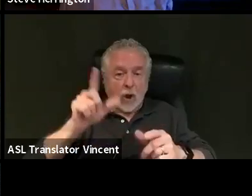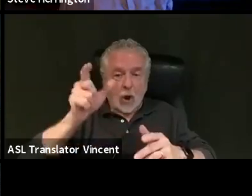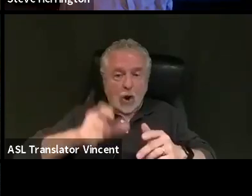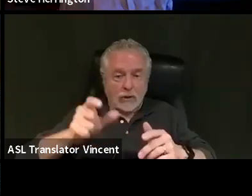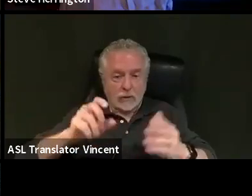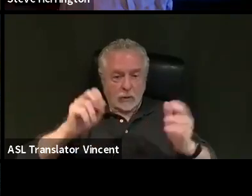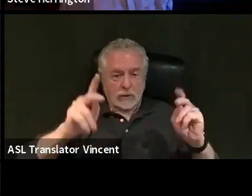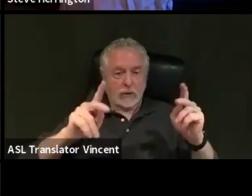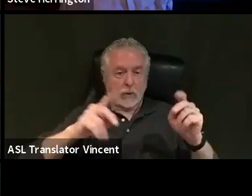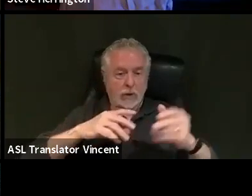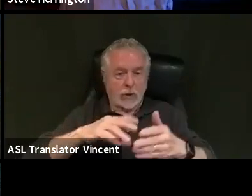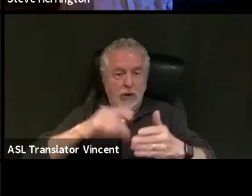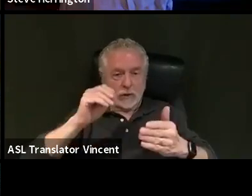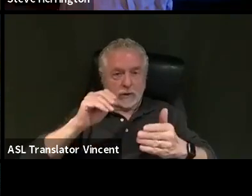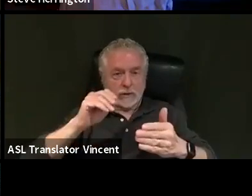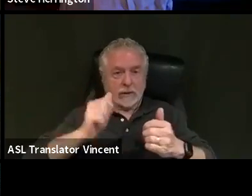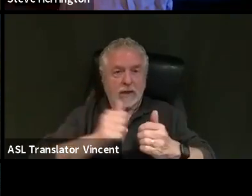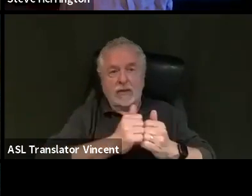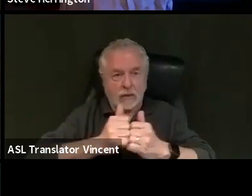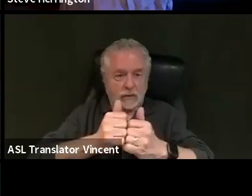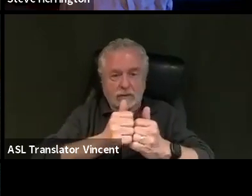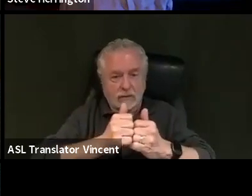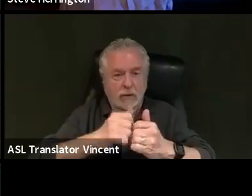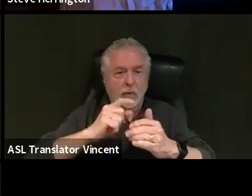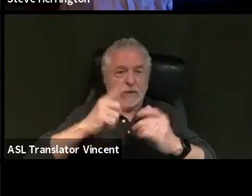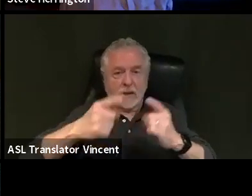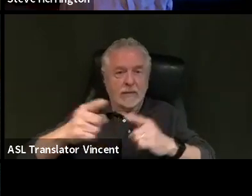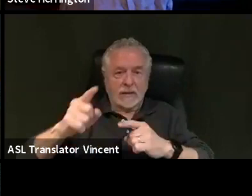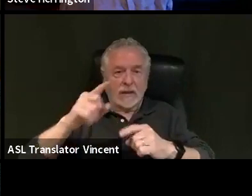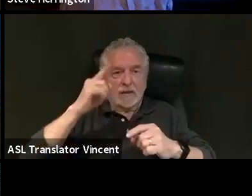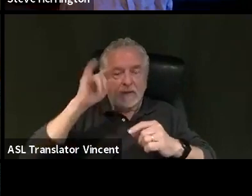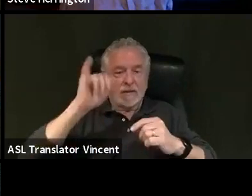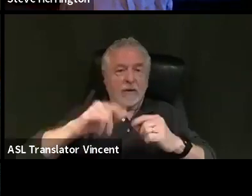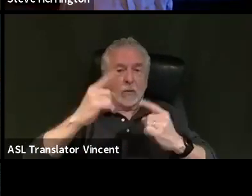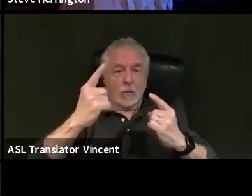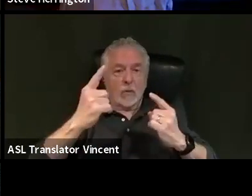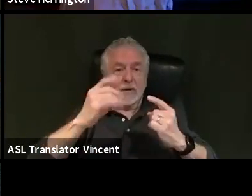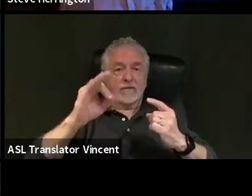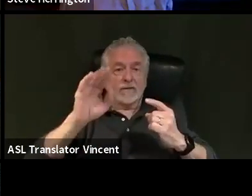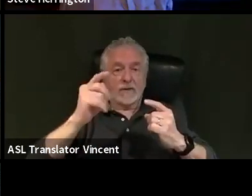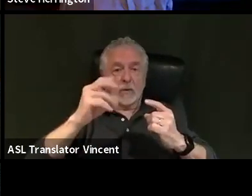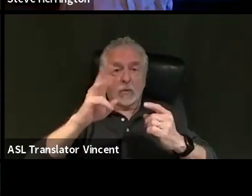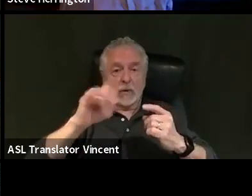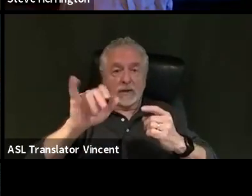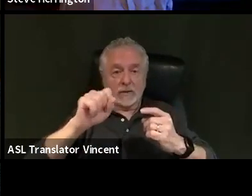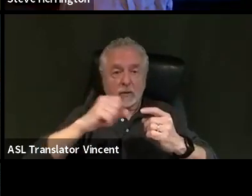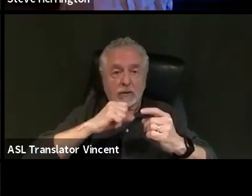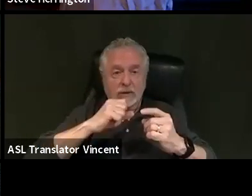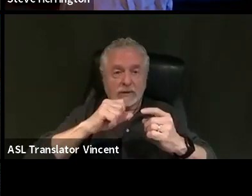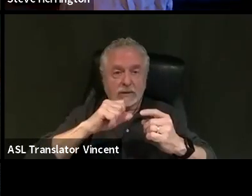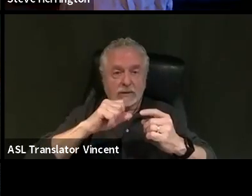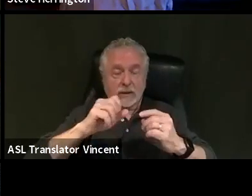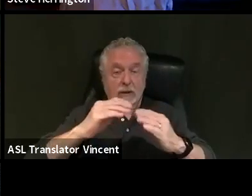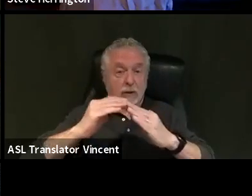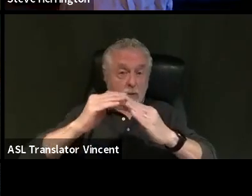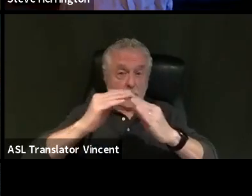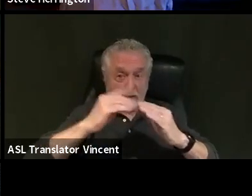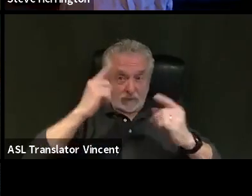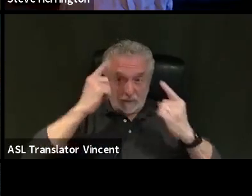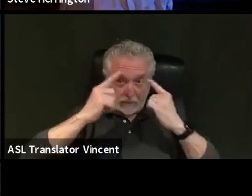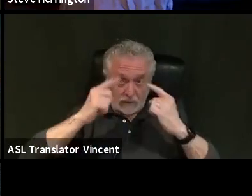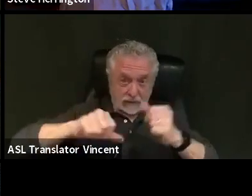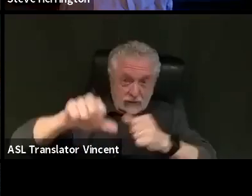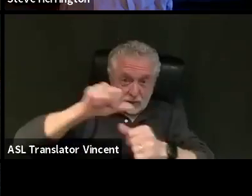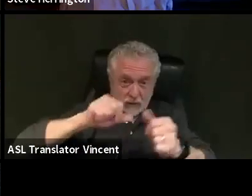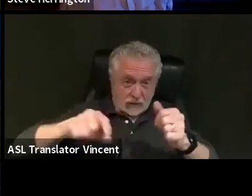like, okay, we're learning together what's happening. And I think that one of the ways in which we could kind of, as a community, think about each